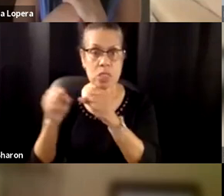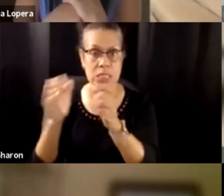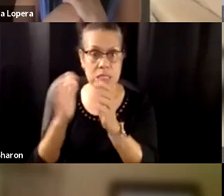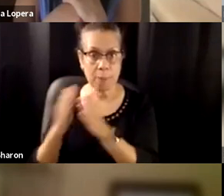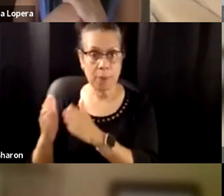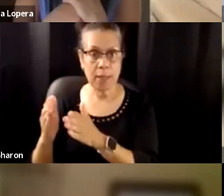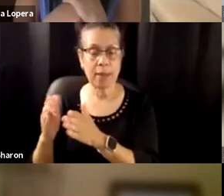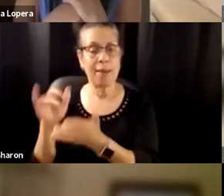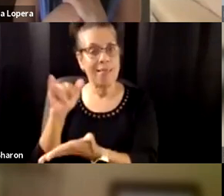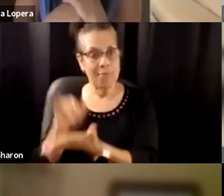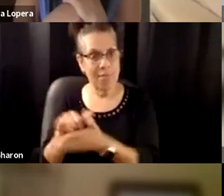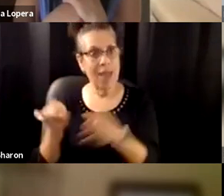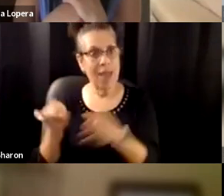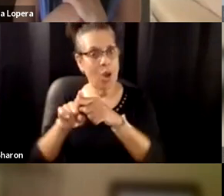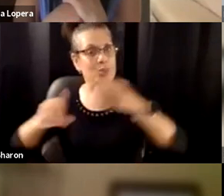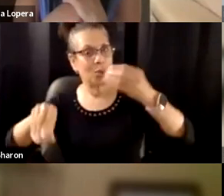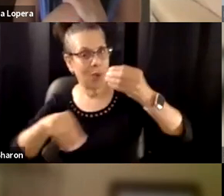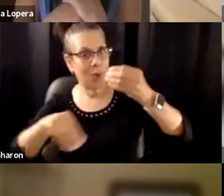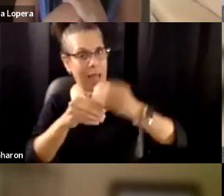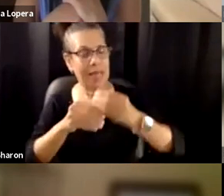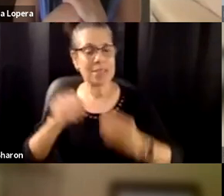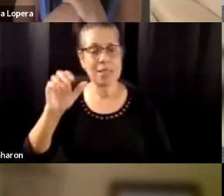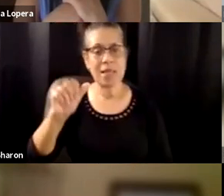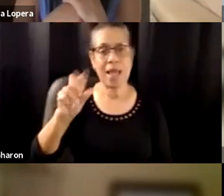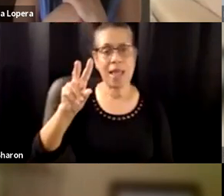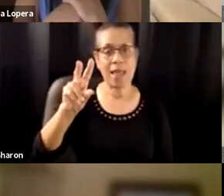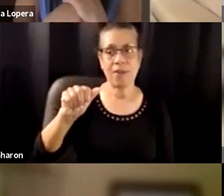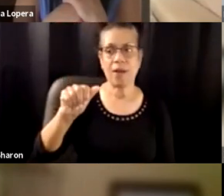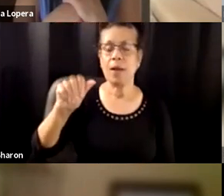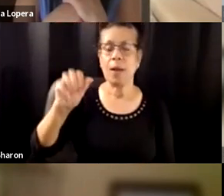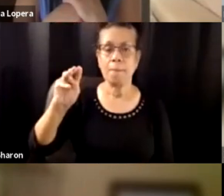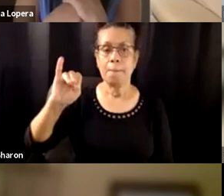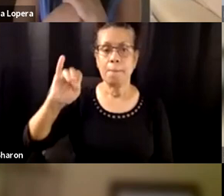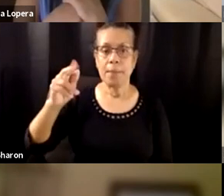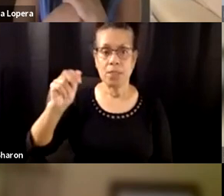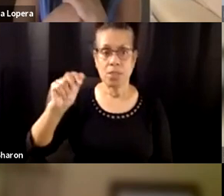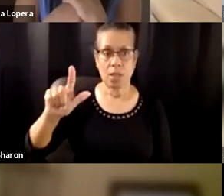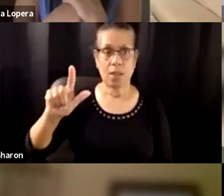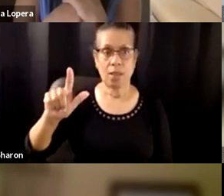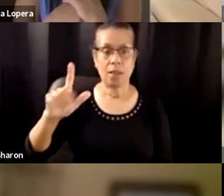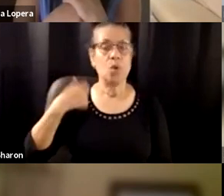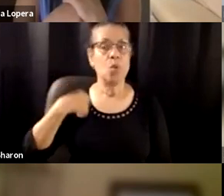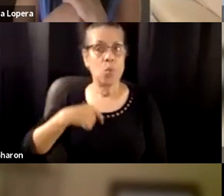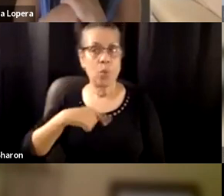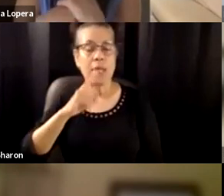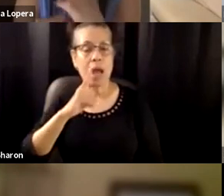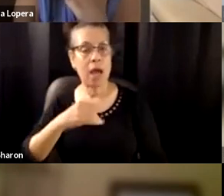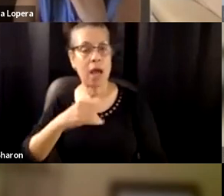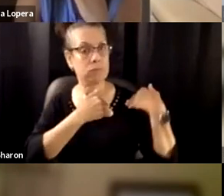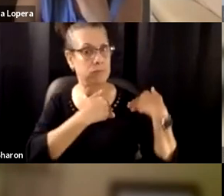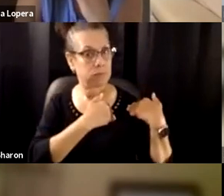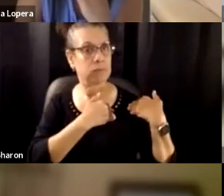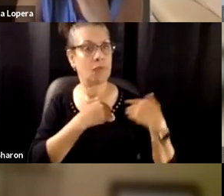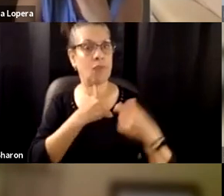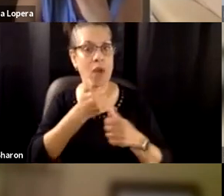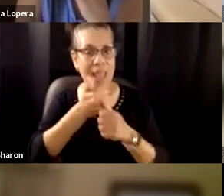a compliment again to the work that ava mitchell's team is doing to make sure that we're we're holding ourselves highly accountable for all the all the dollars